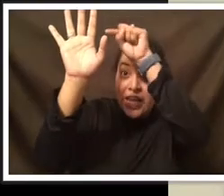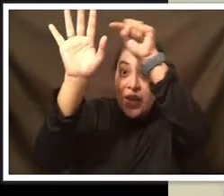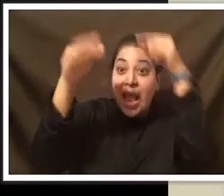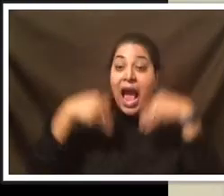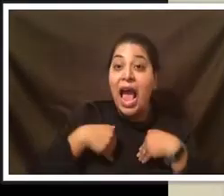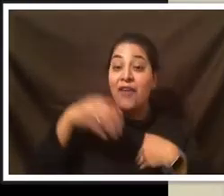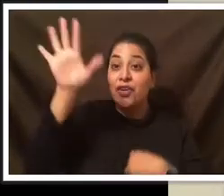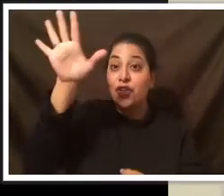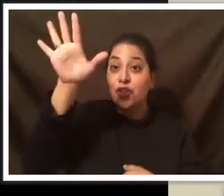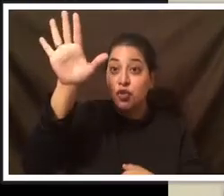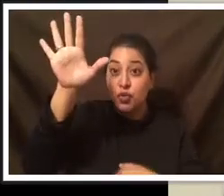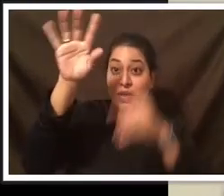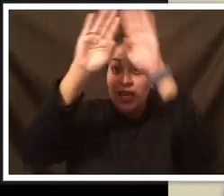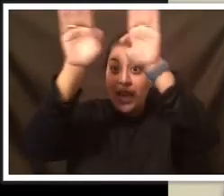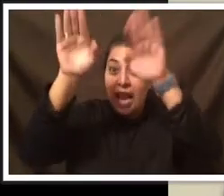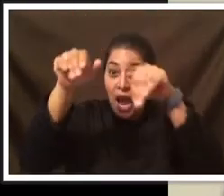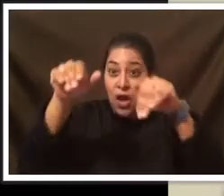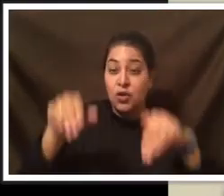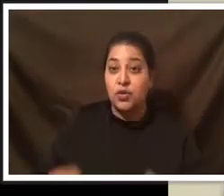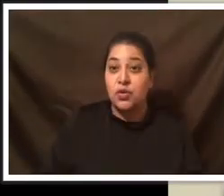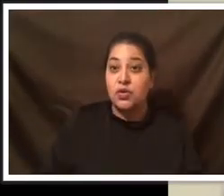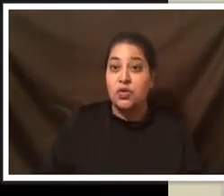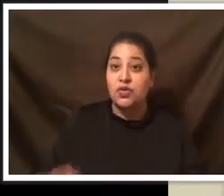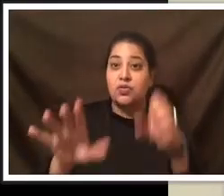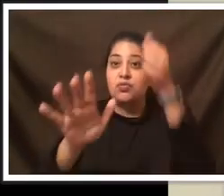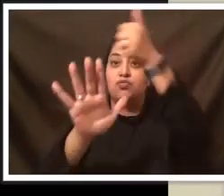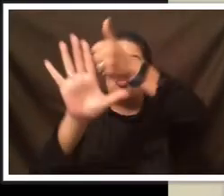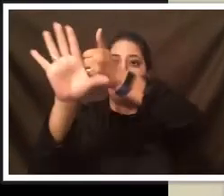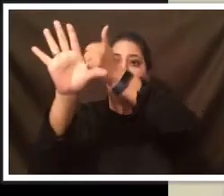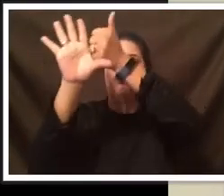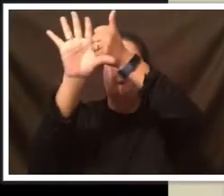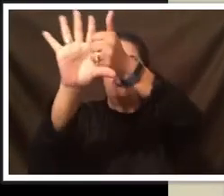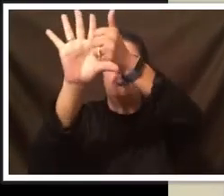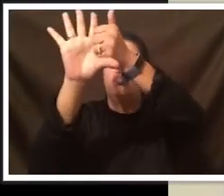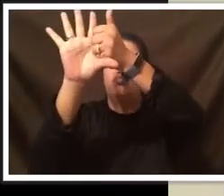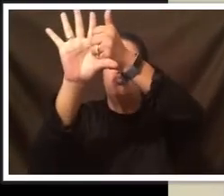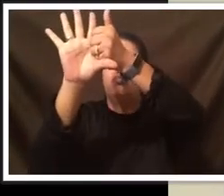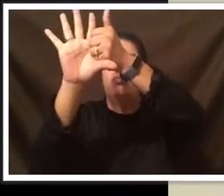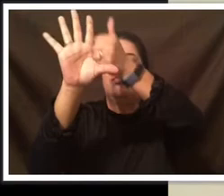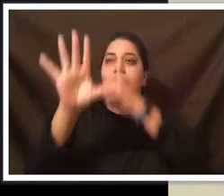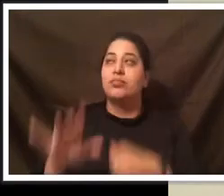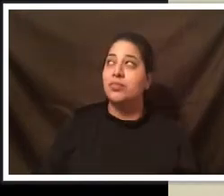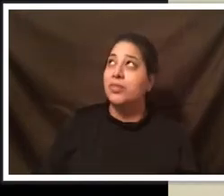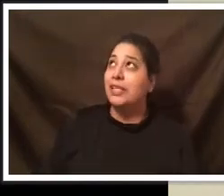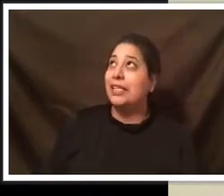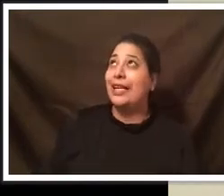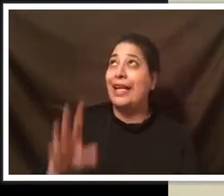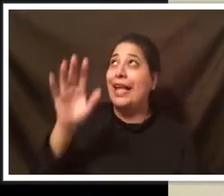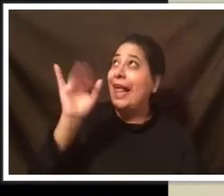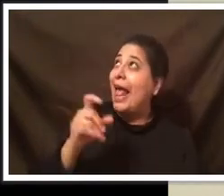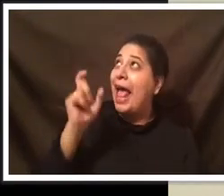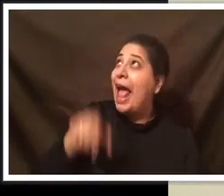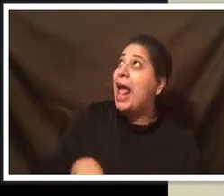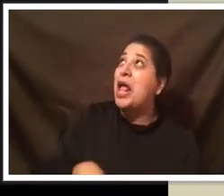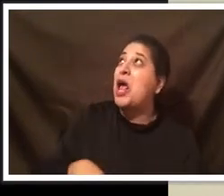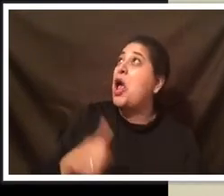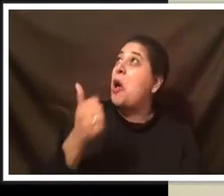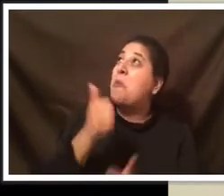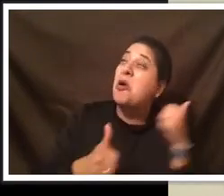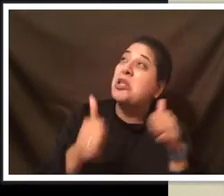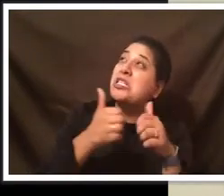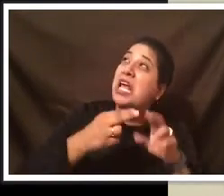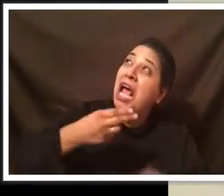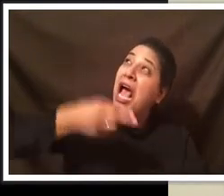house. It was tucked between 2 branches. That must be the highest tree house in the